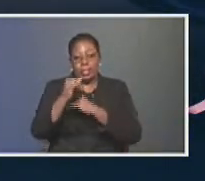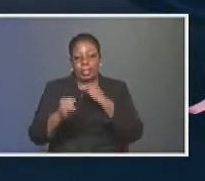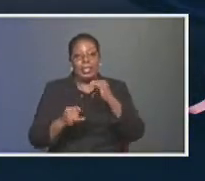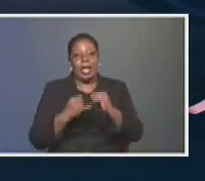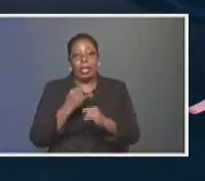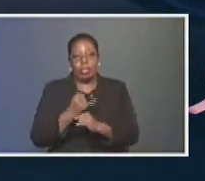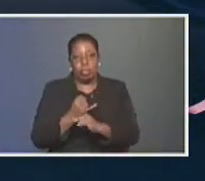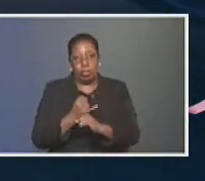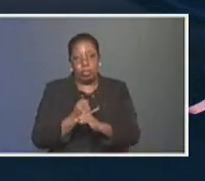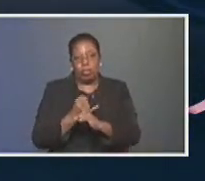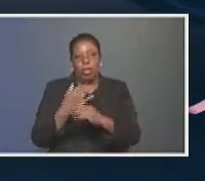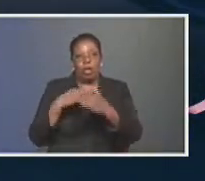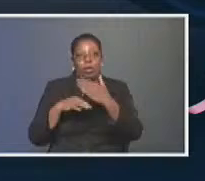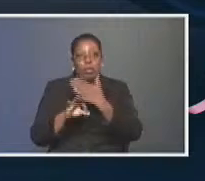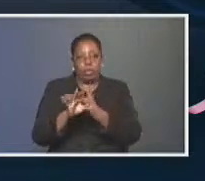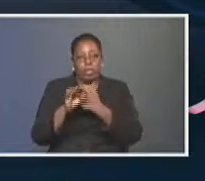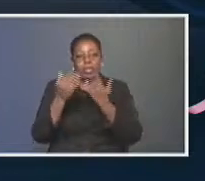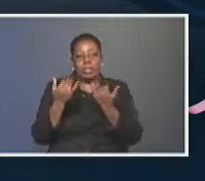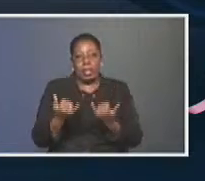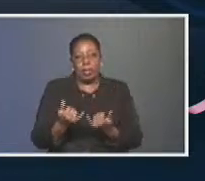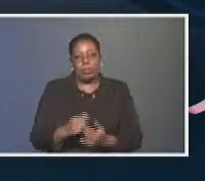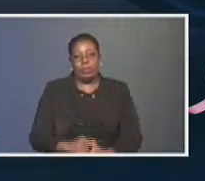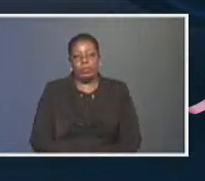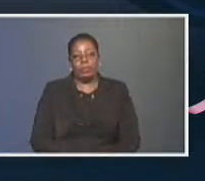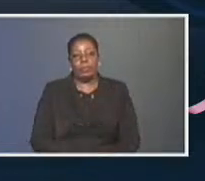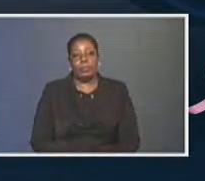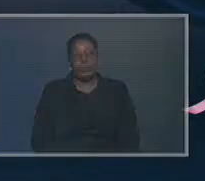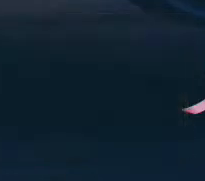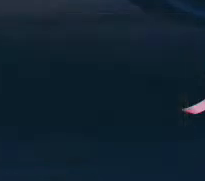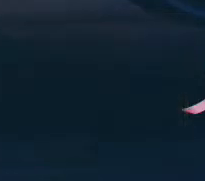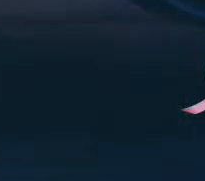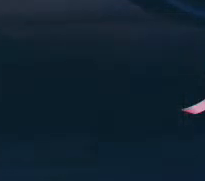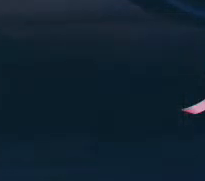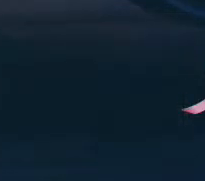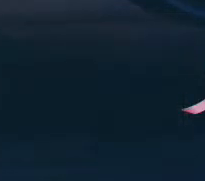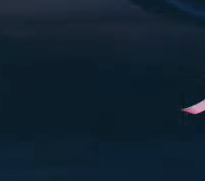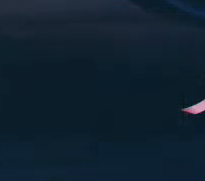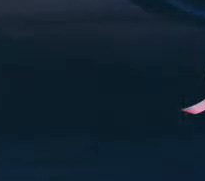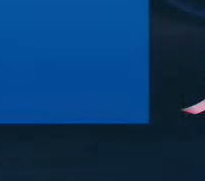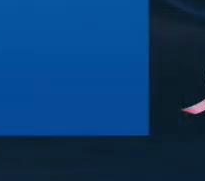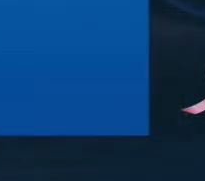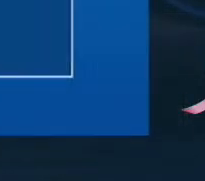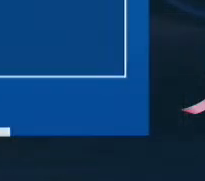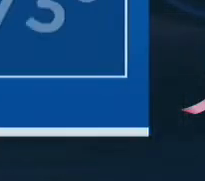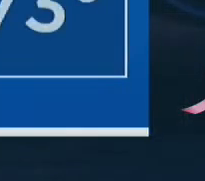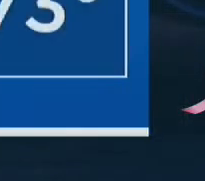for your international temperatures, and they are brought to you by Royal Star Assurance.